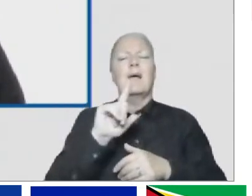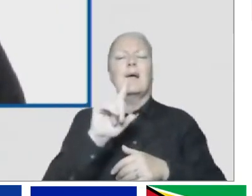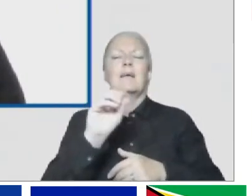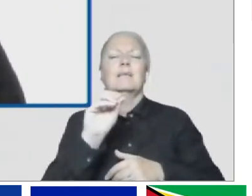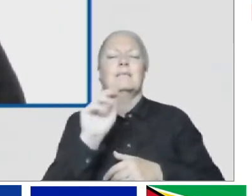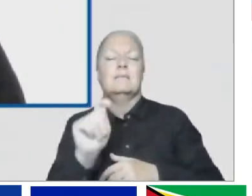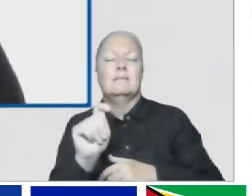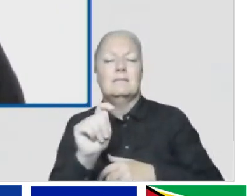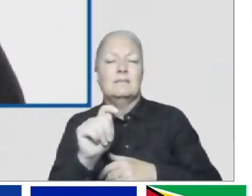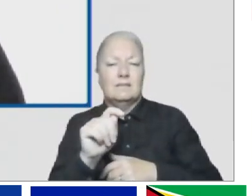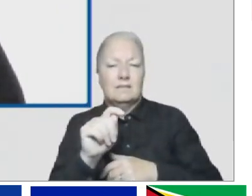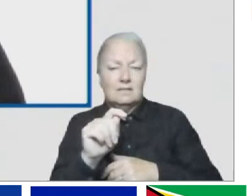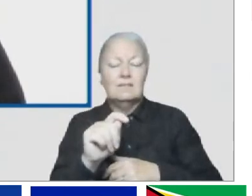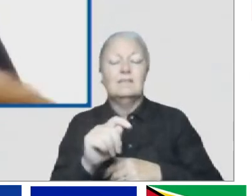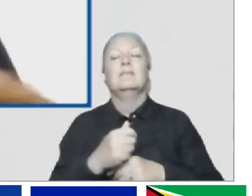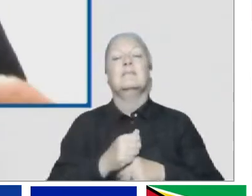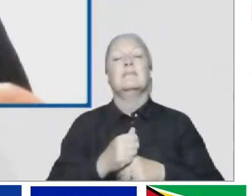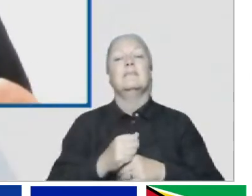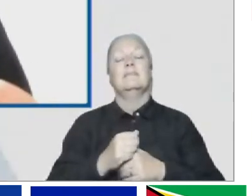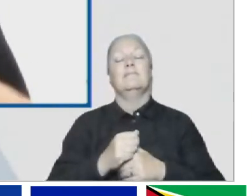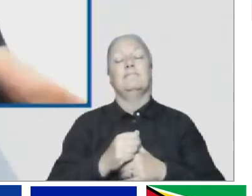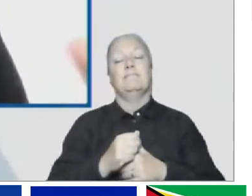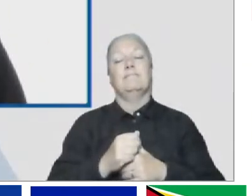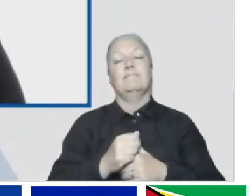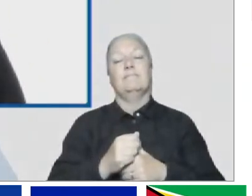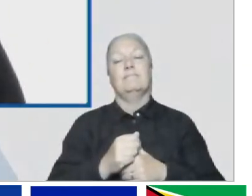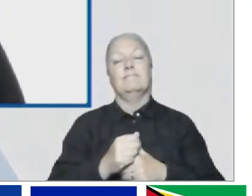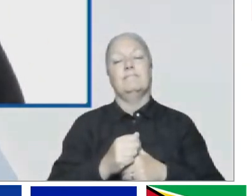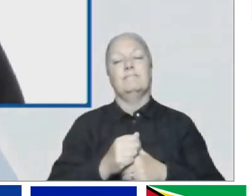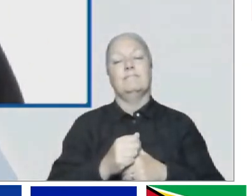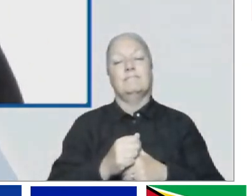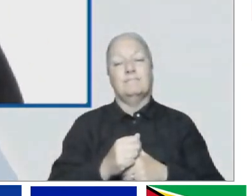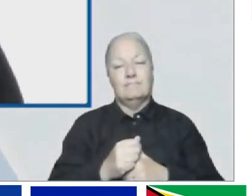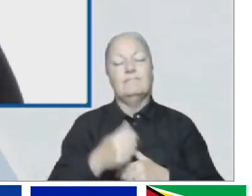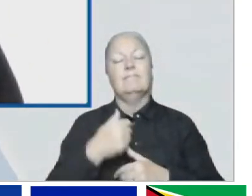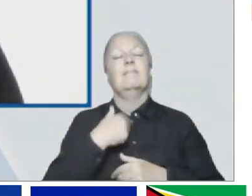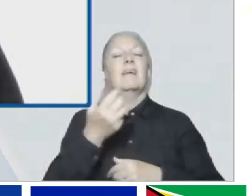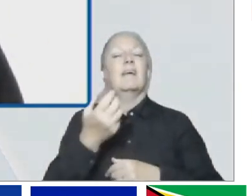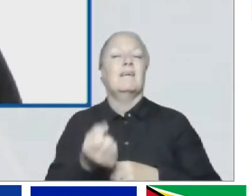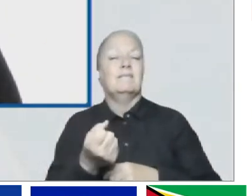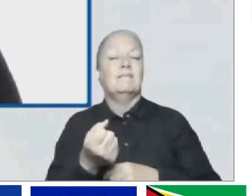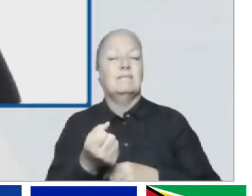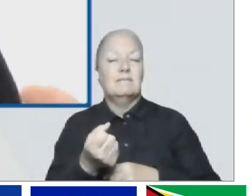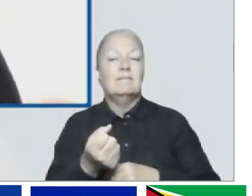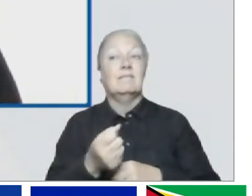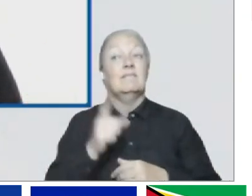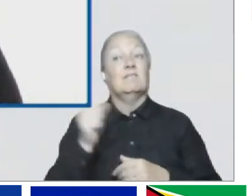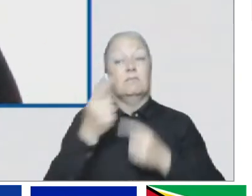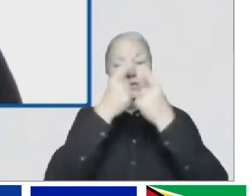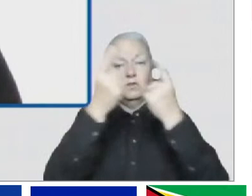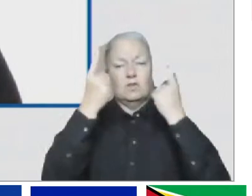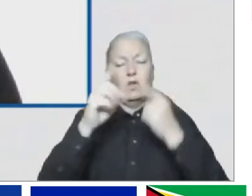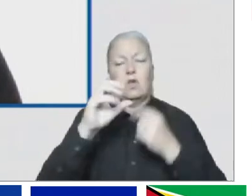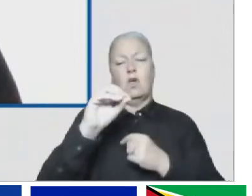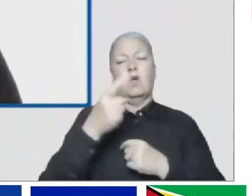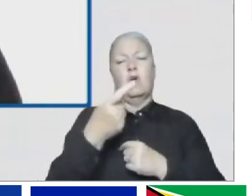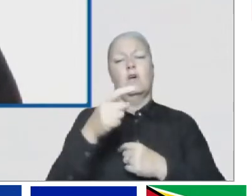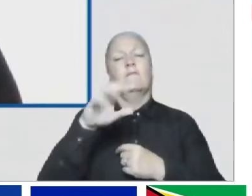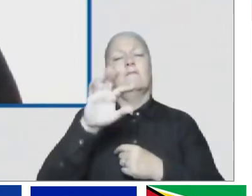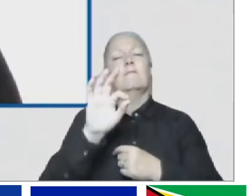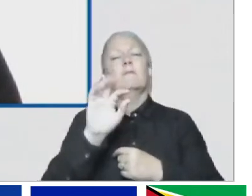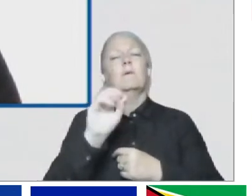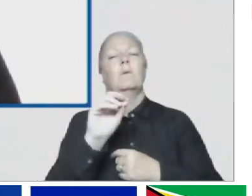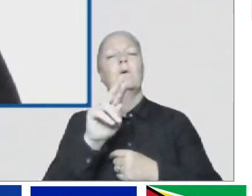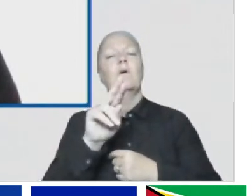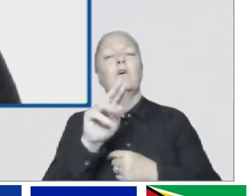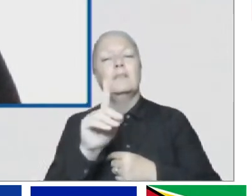CCRI, where we've developed with help from the University of Oxford and the CCRI Secretariat